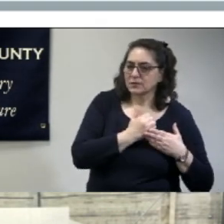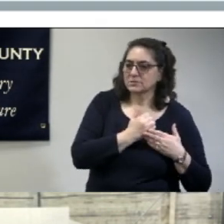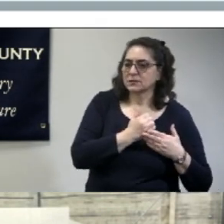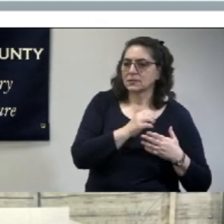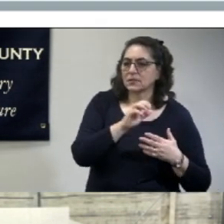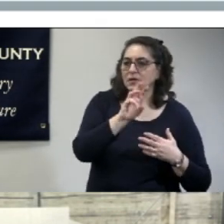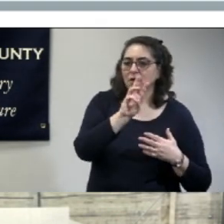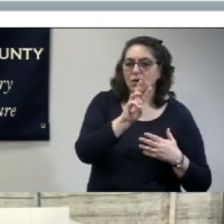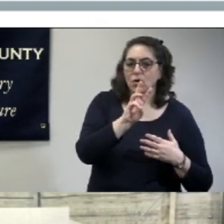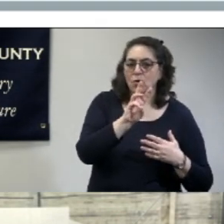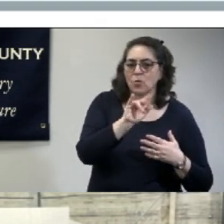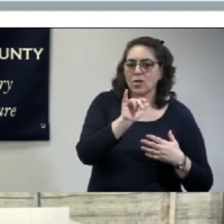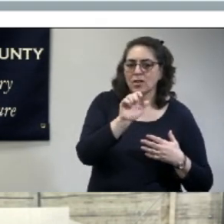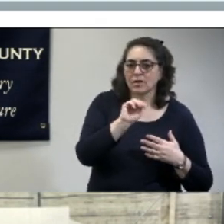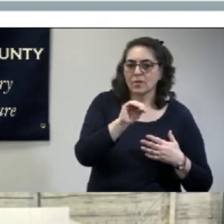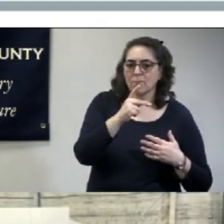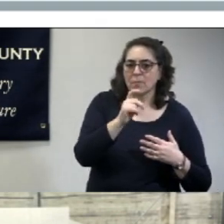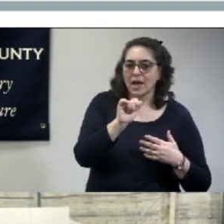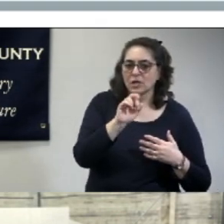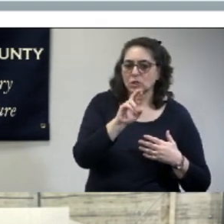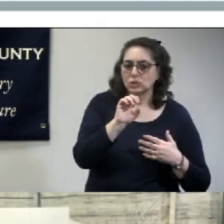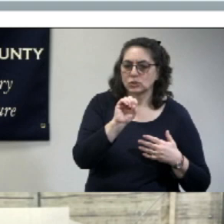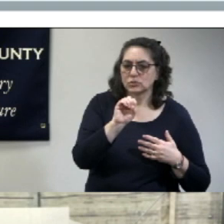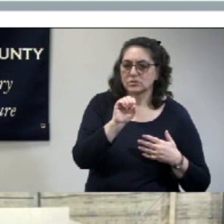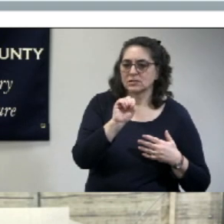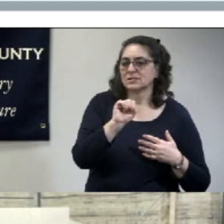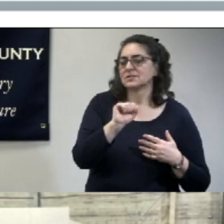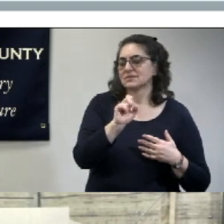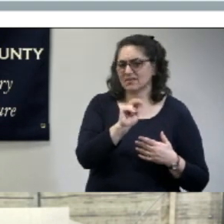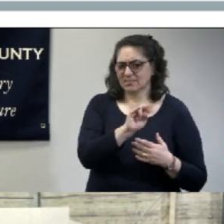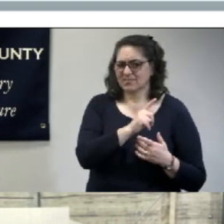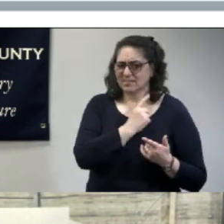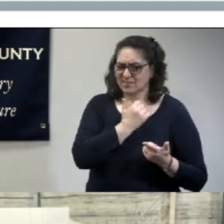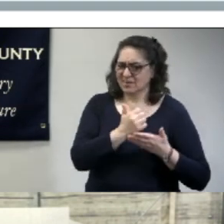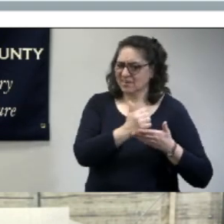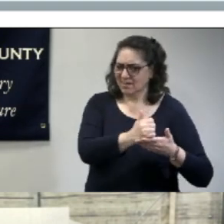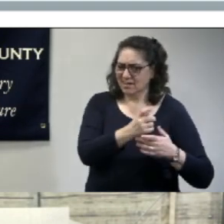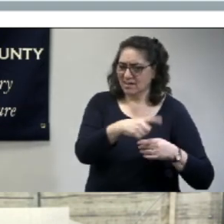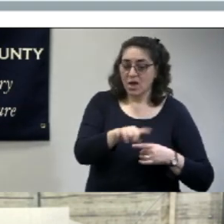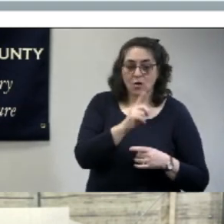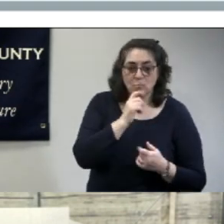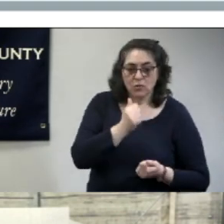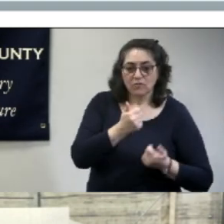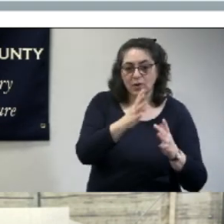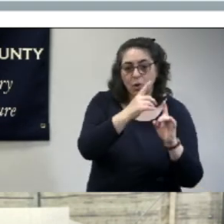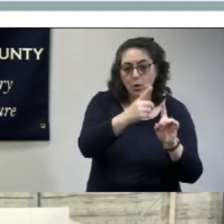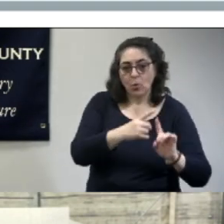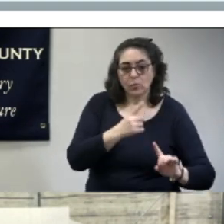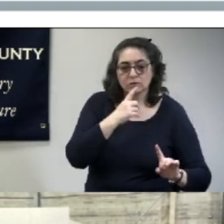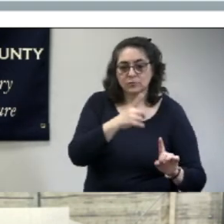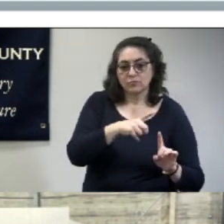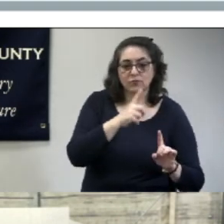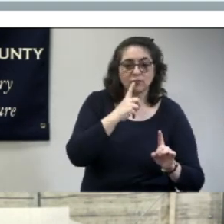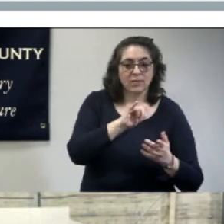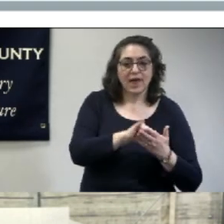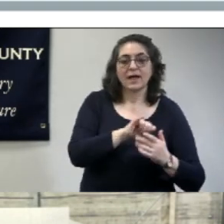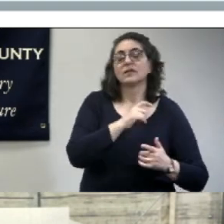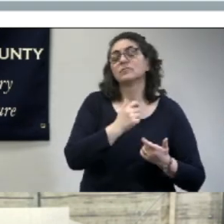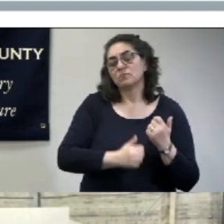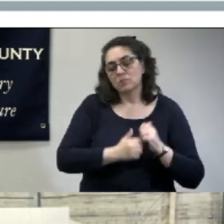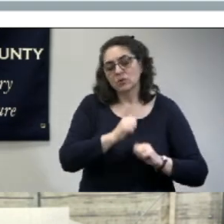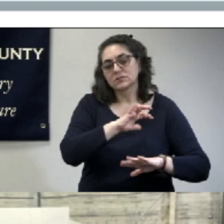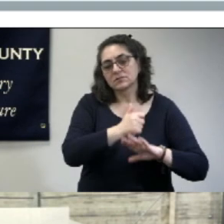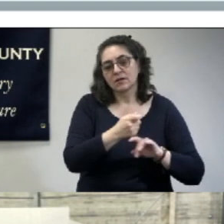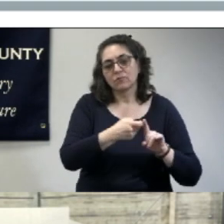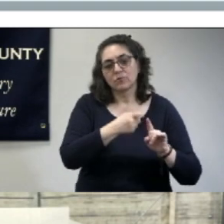other places and what we provide for them. And regarding goals for that, those goals are set by the state. Actually, it